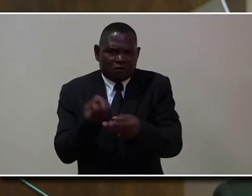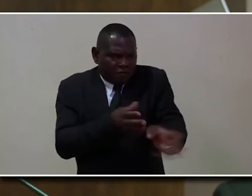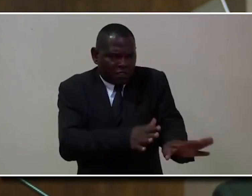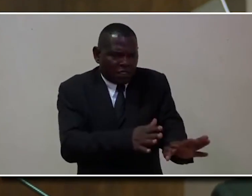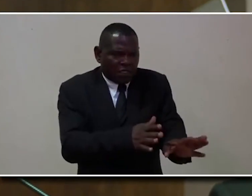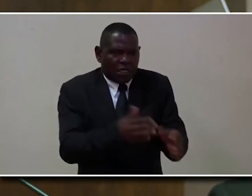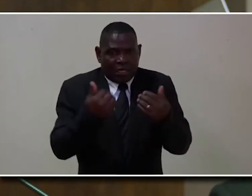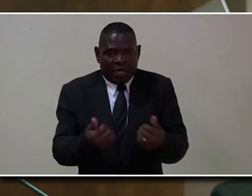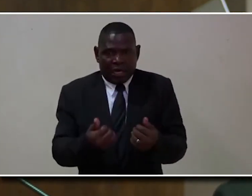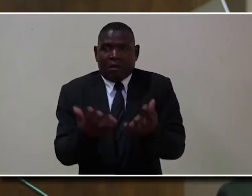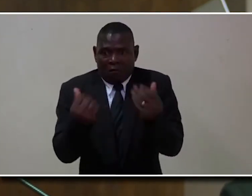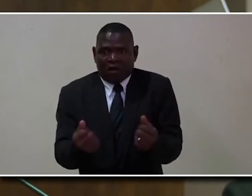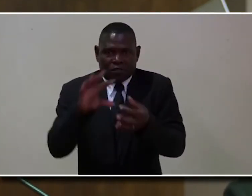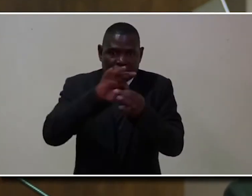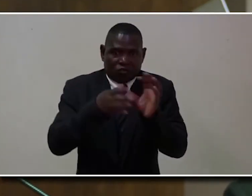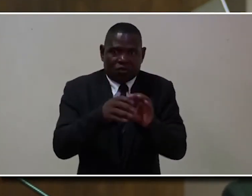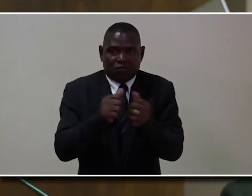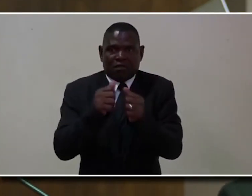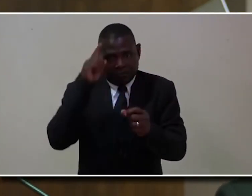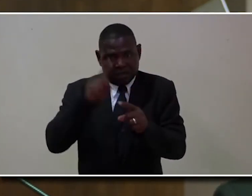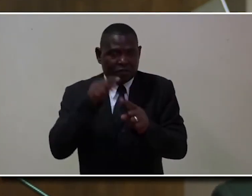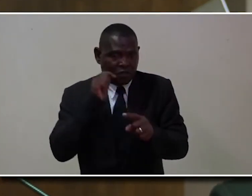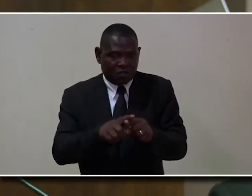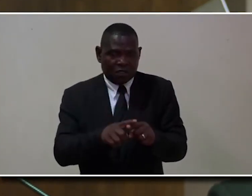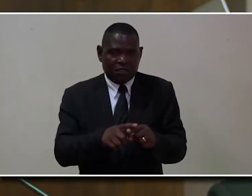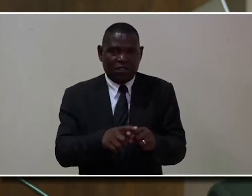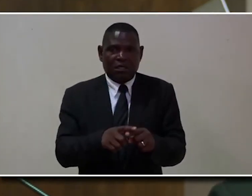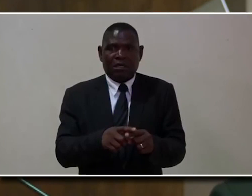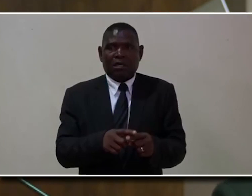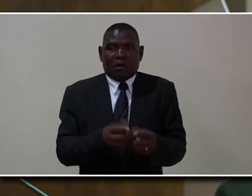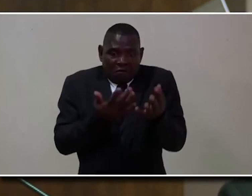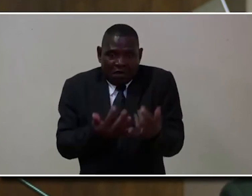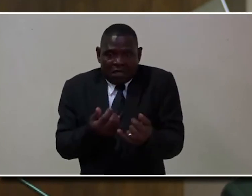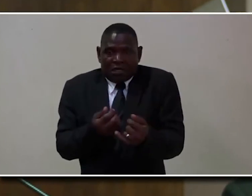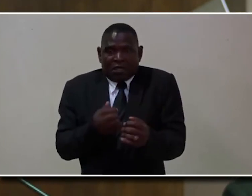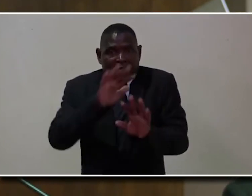The redeemed souls that are waiting for the return of your Son, Jesus Christ.